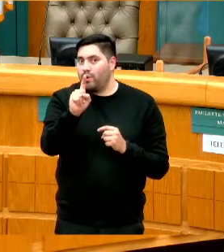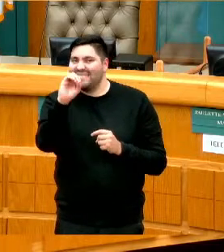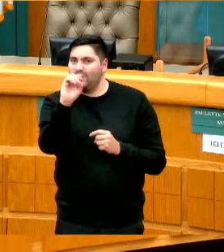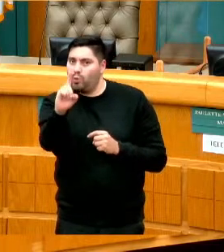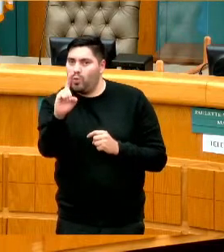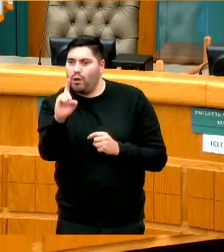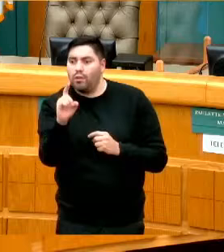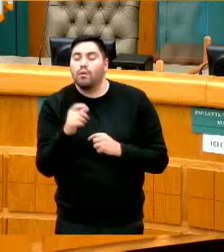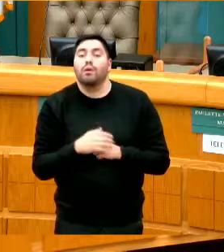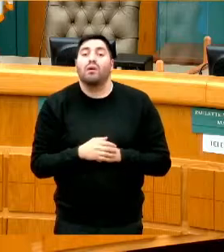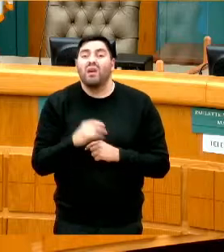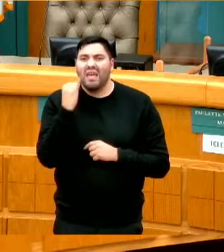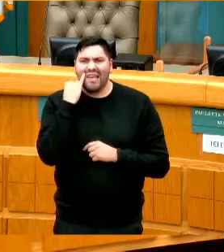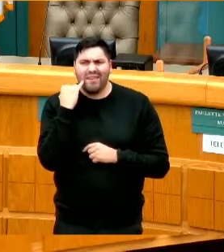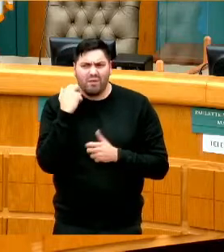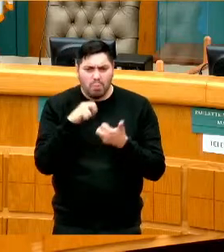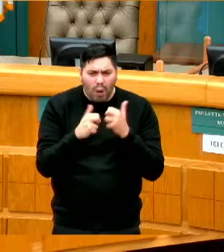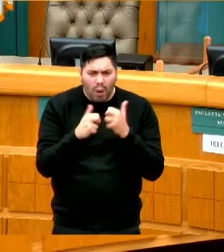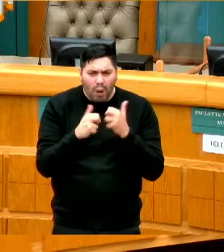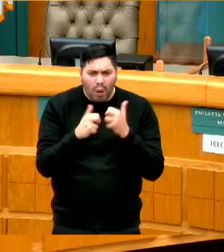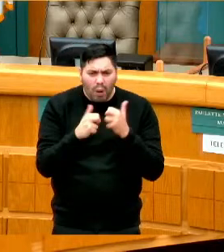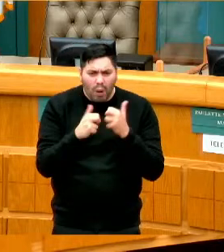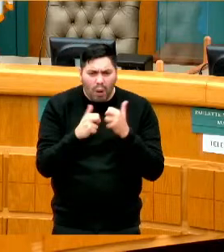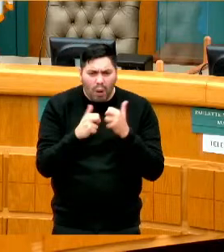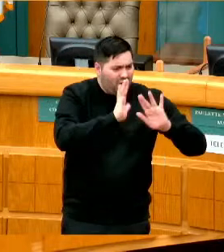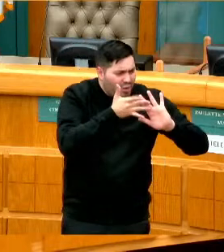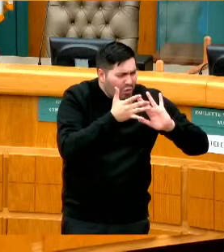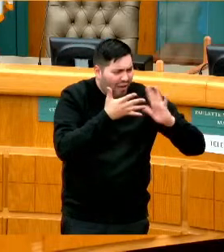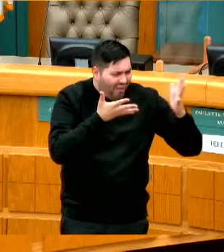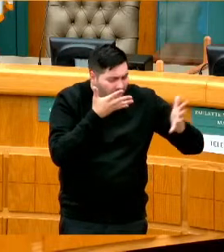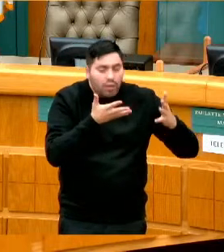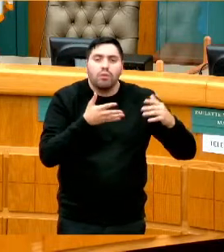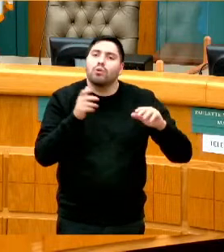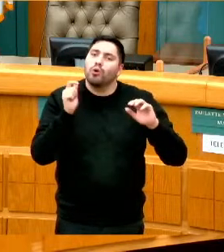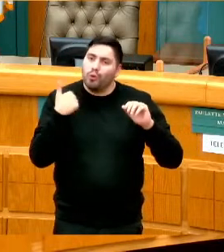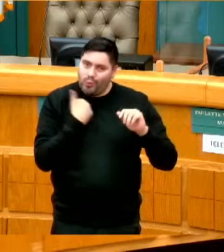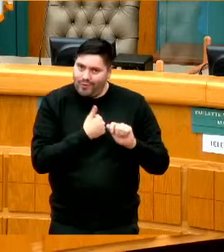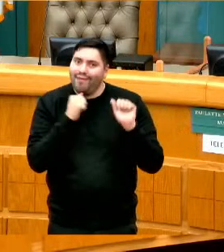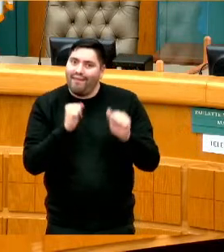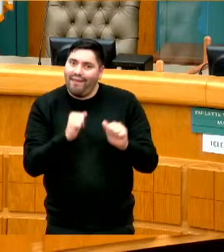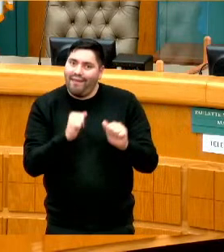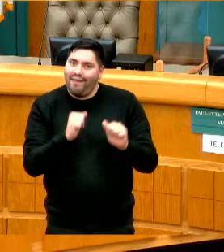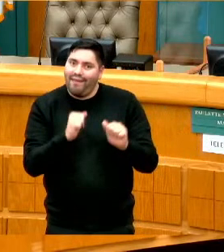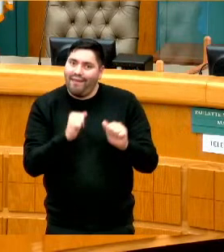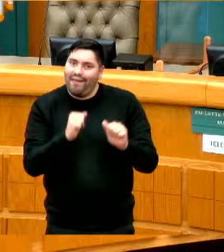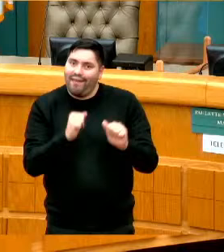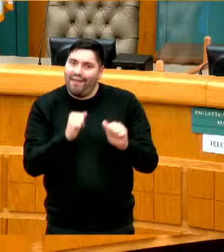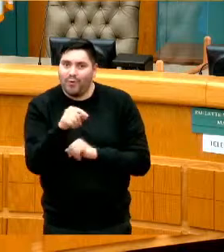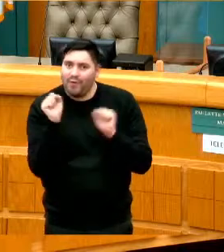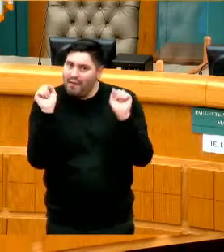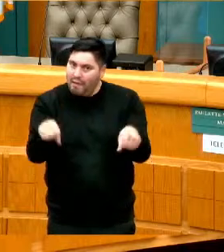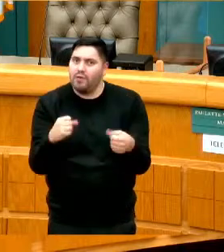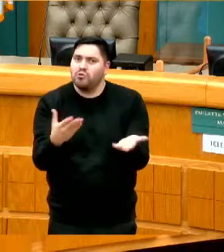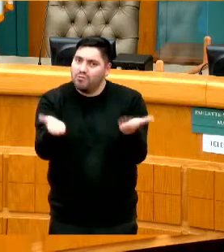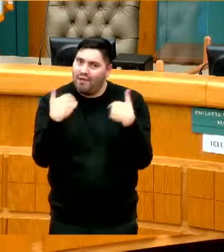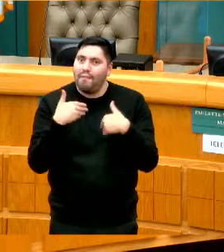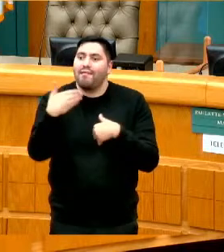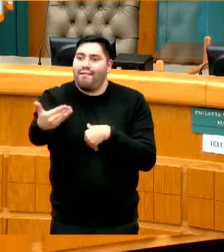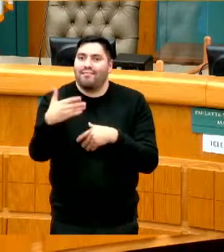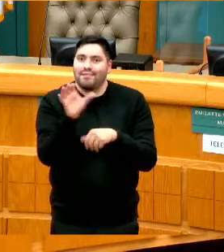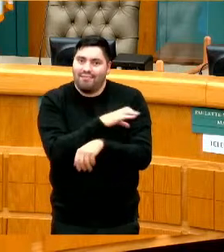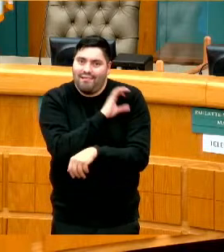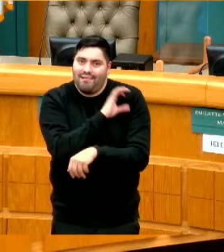361-561-1101. And if you're having trouble with your computer or with your internet, we will register you for you. So that way you can come to one of our next